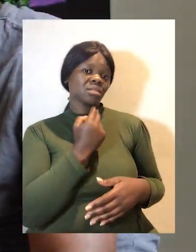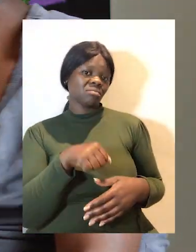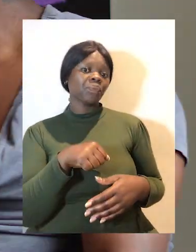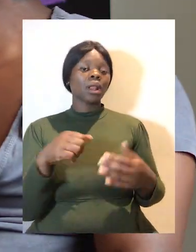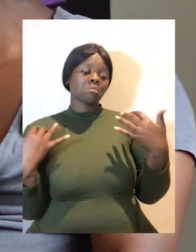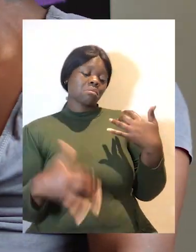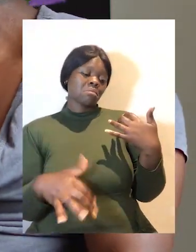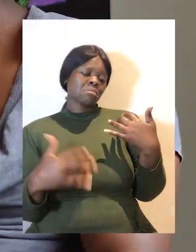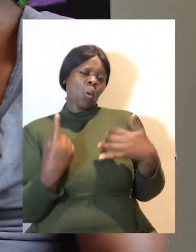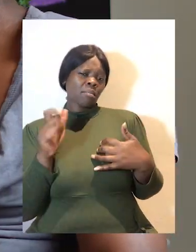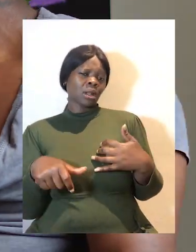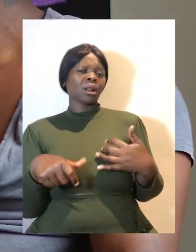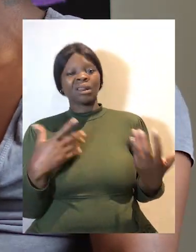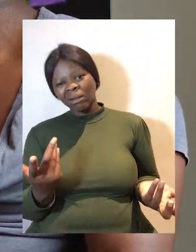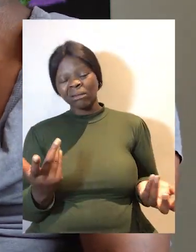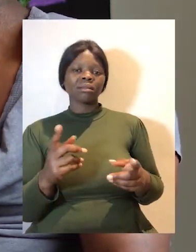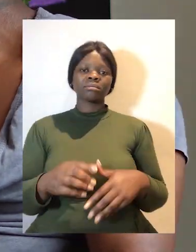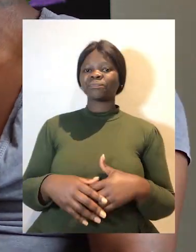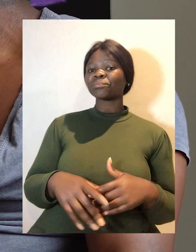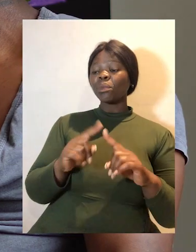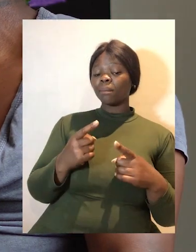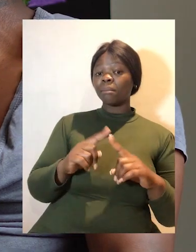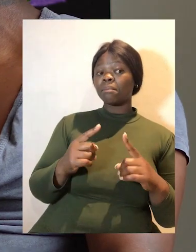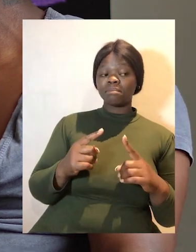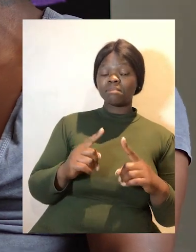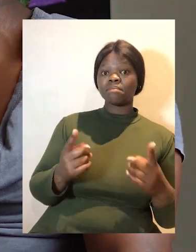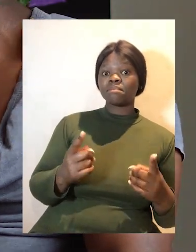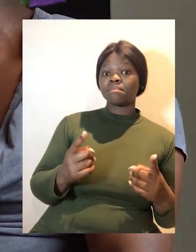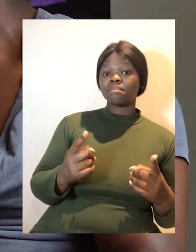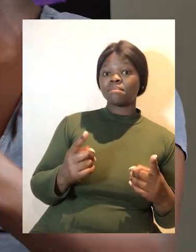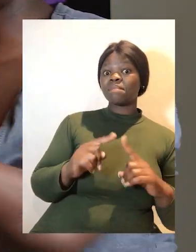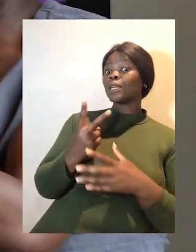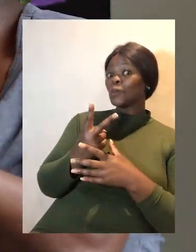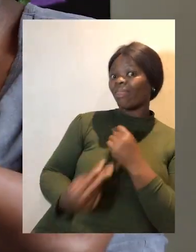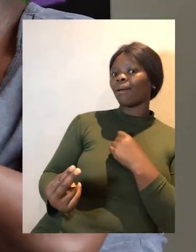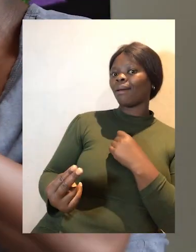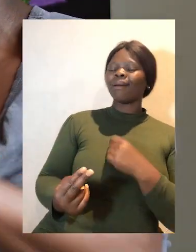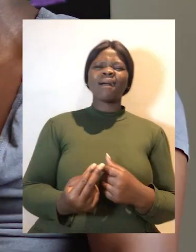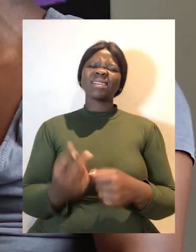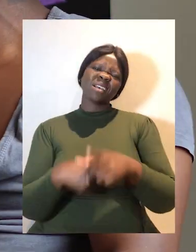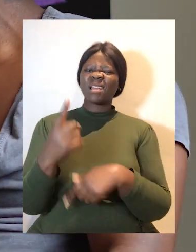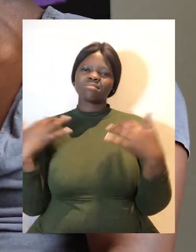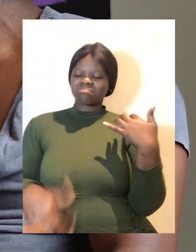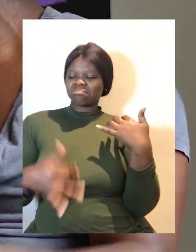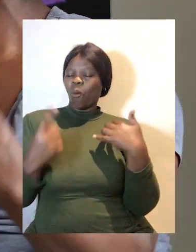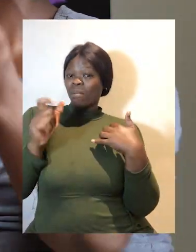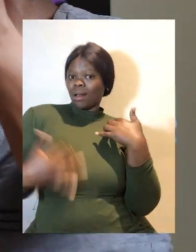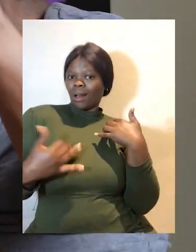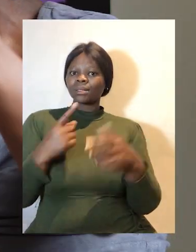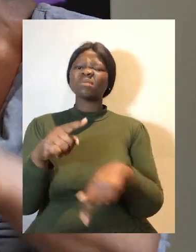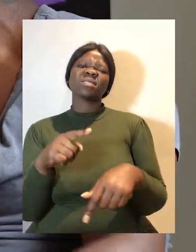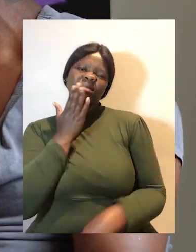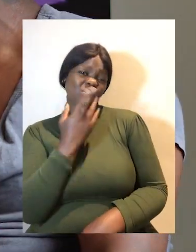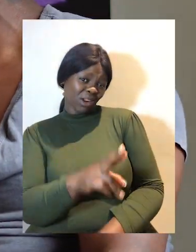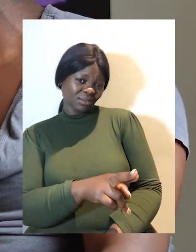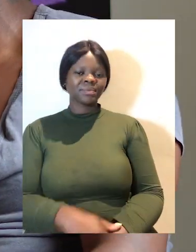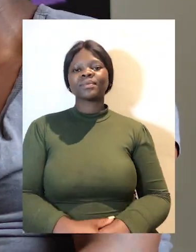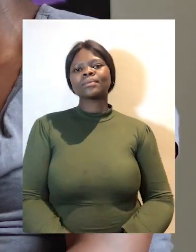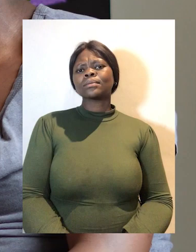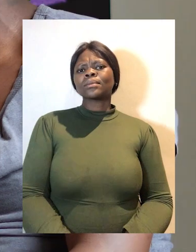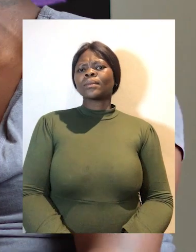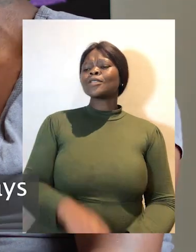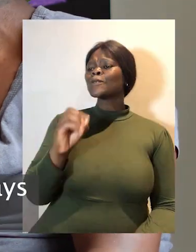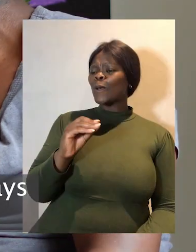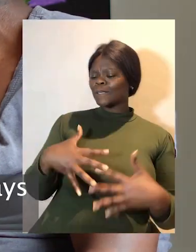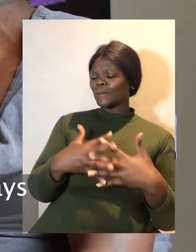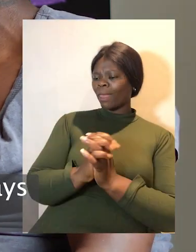but yeah. Only guitar solos get boring. So right? Together it becomes a thing. Right? I think so too.